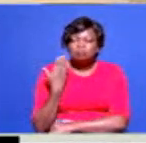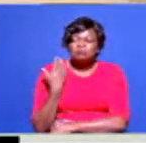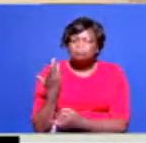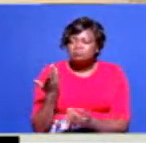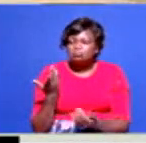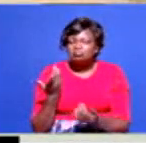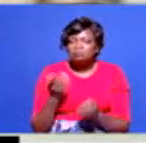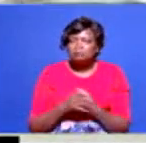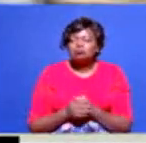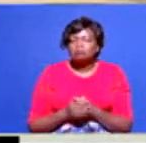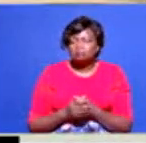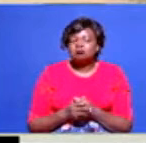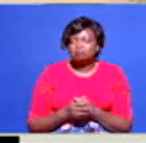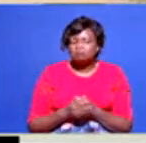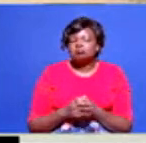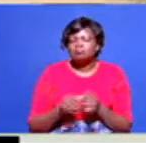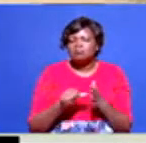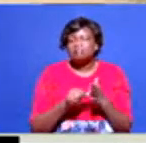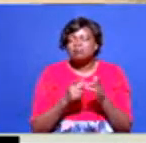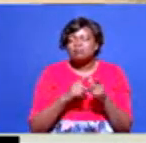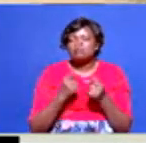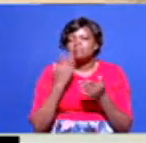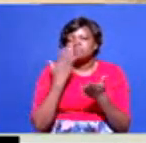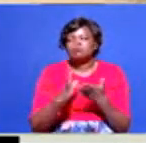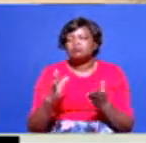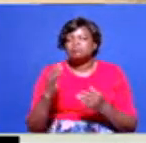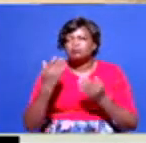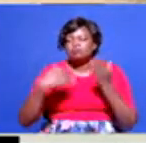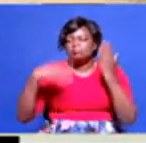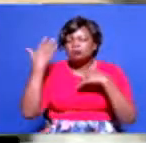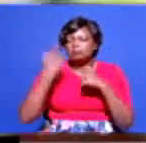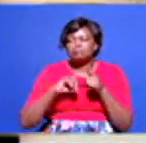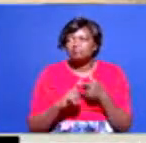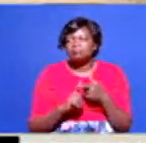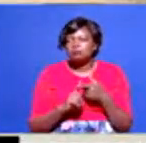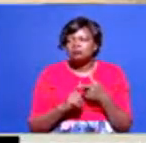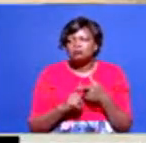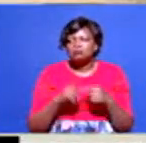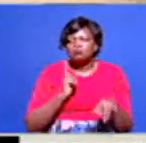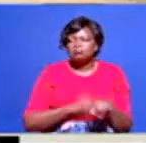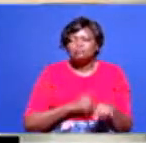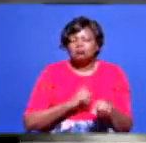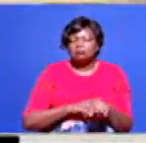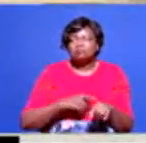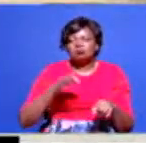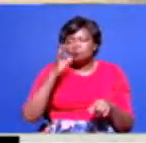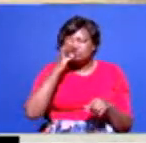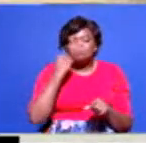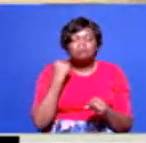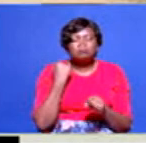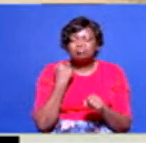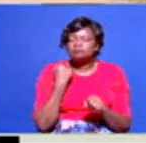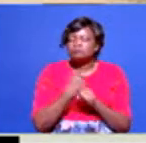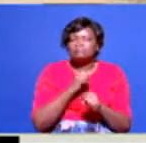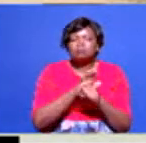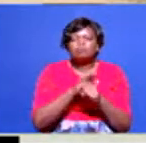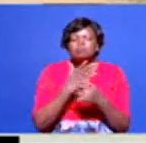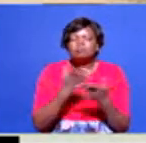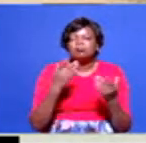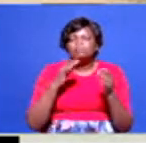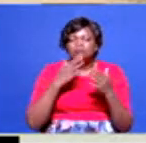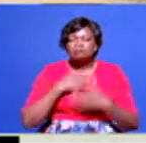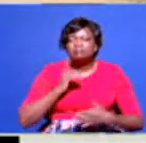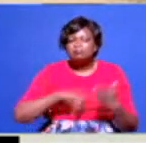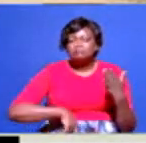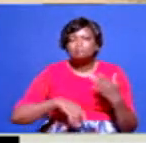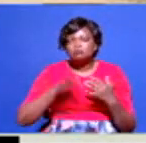converted to the university and the institution. During the Mzee has played so many things, and we really appreciate whatever he has done in Kenya